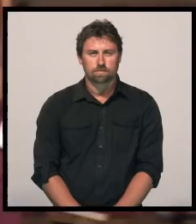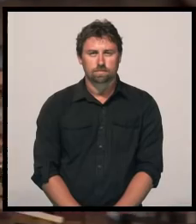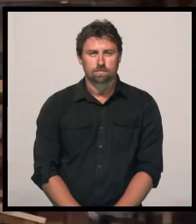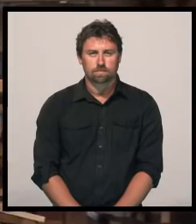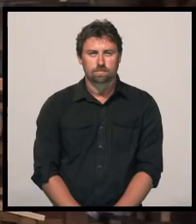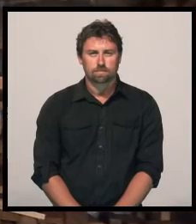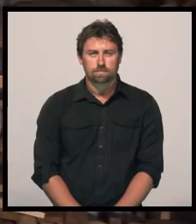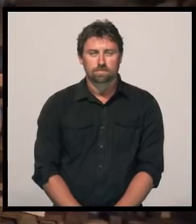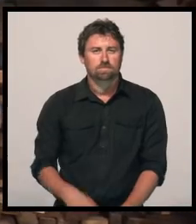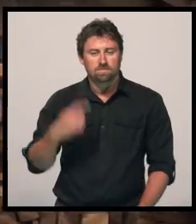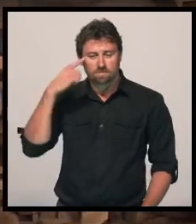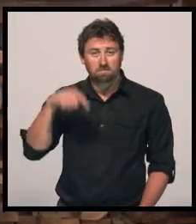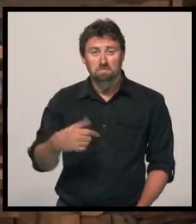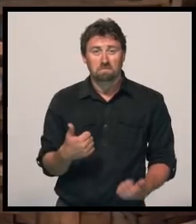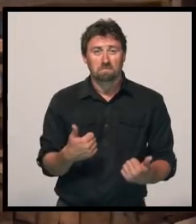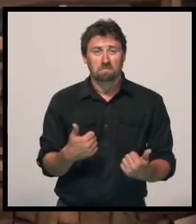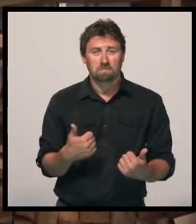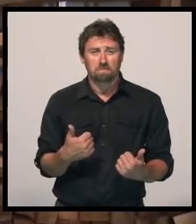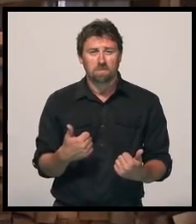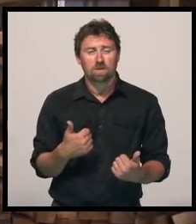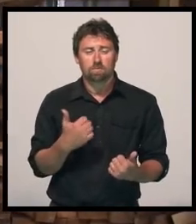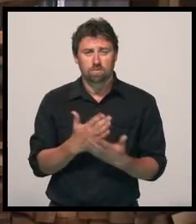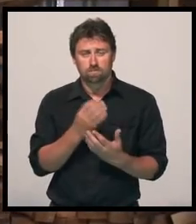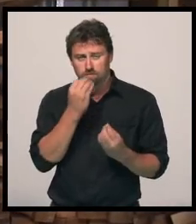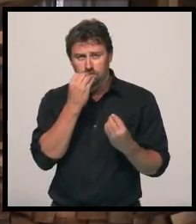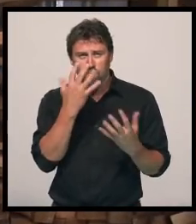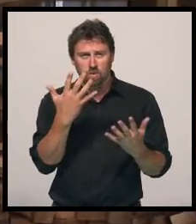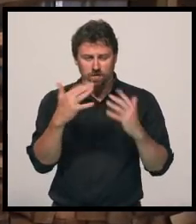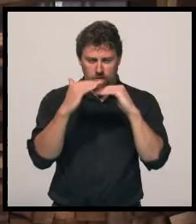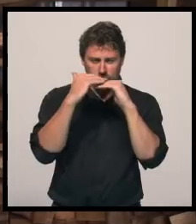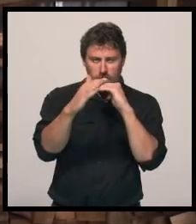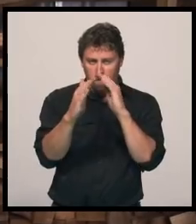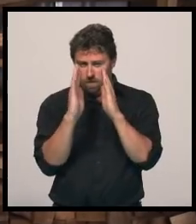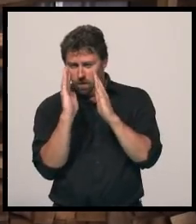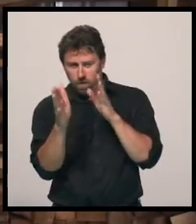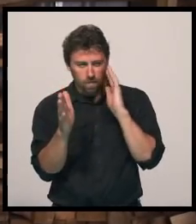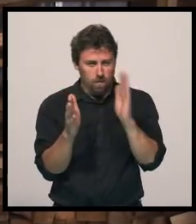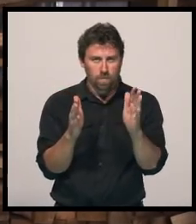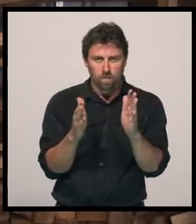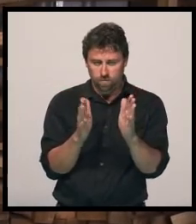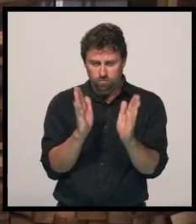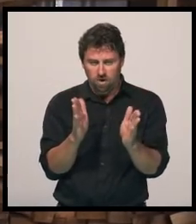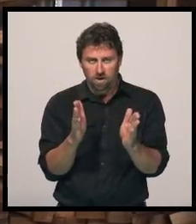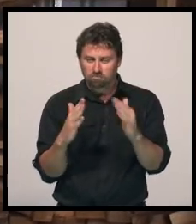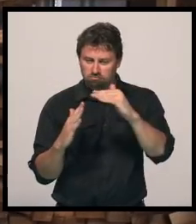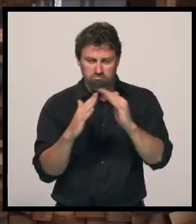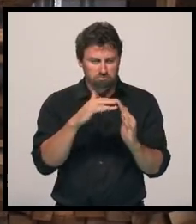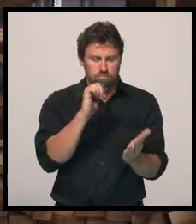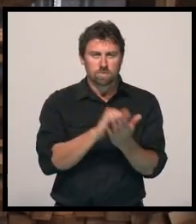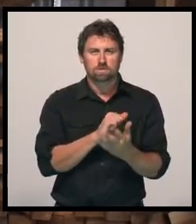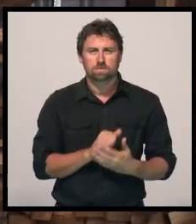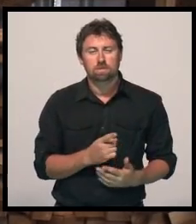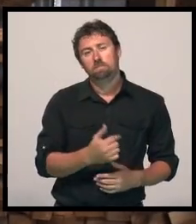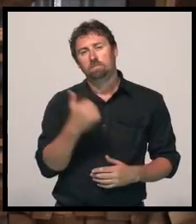As you can see, we've now got a beautiful, highly figured piece of timber that's parallel. I'd go back to the